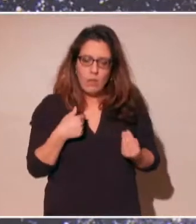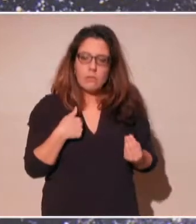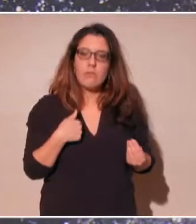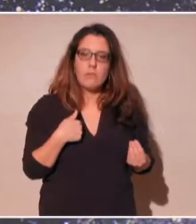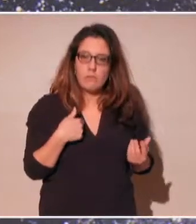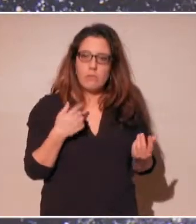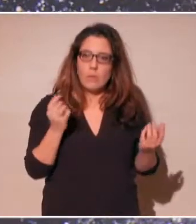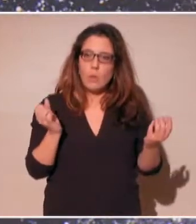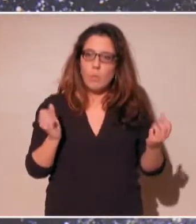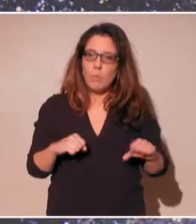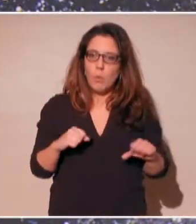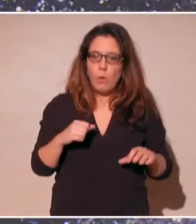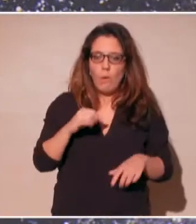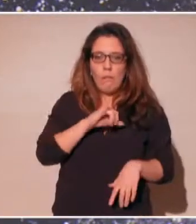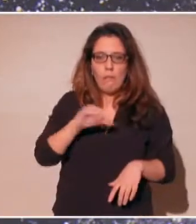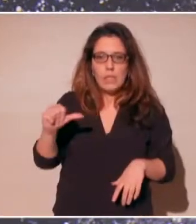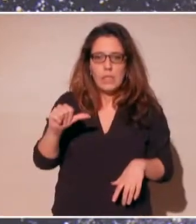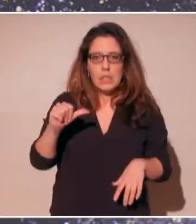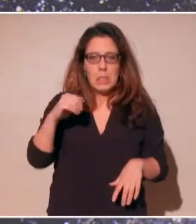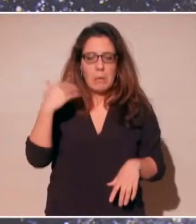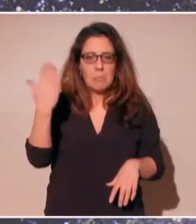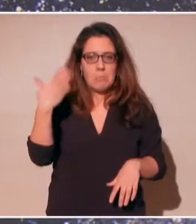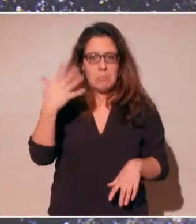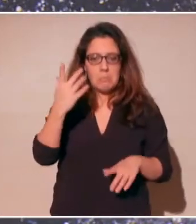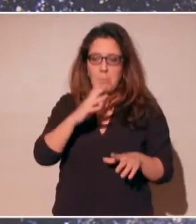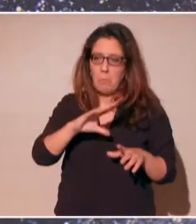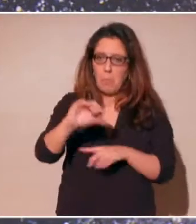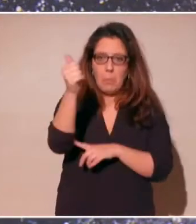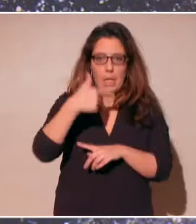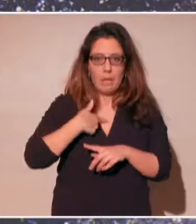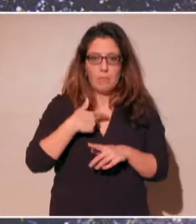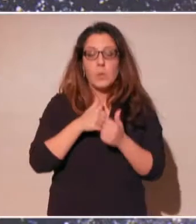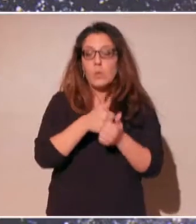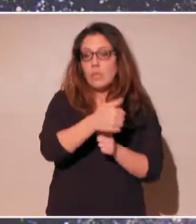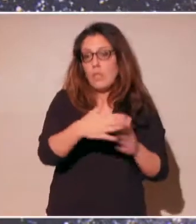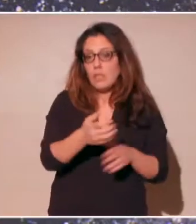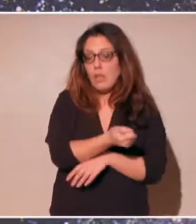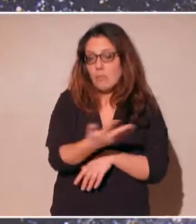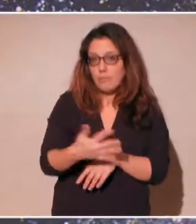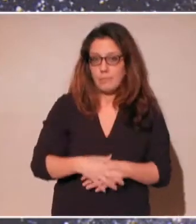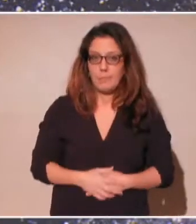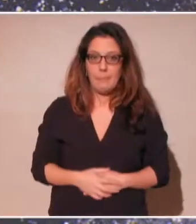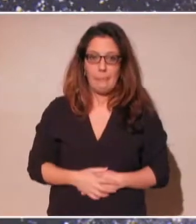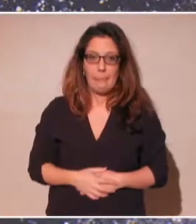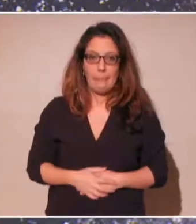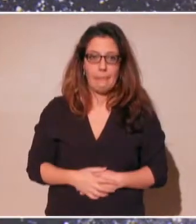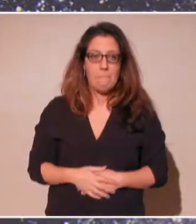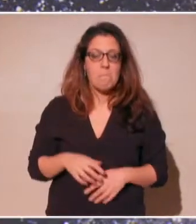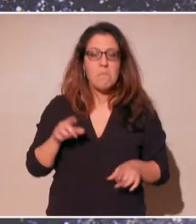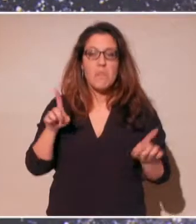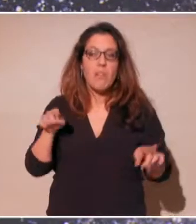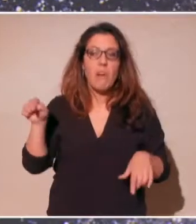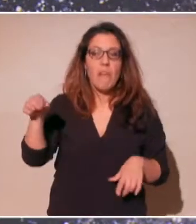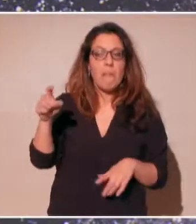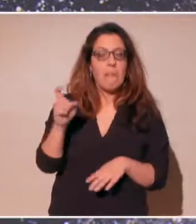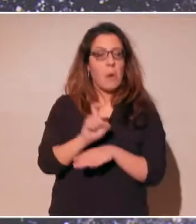allow us to be right on the forefront of AI in many areas. In fact, sometimes